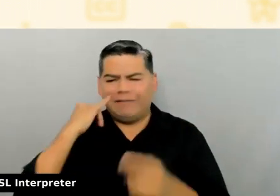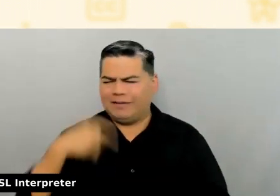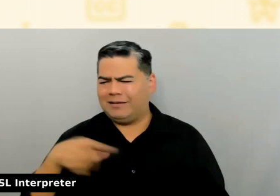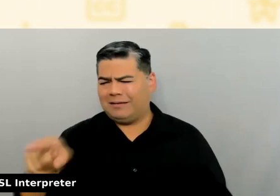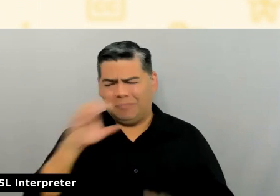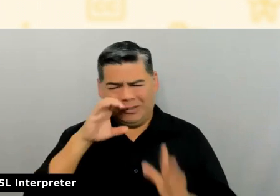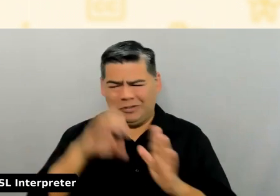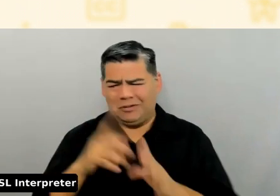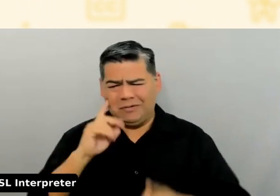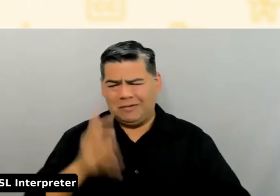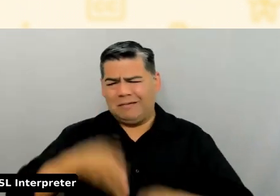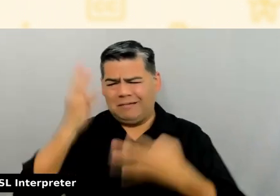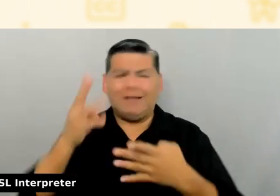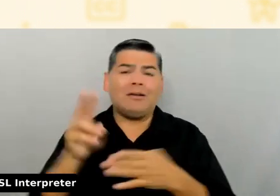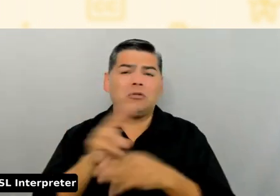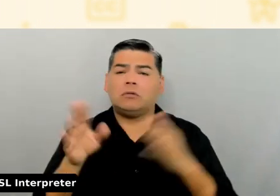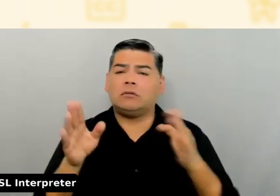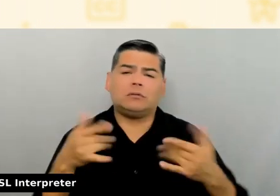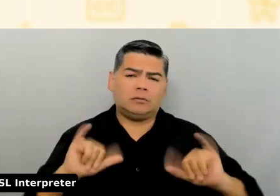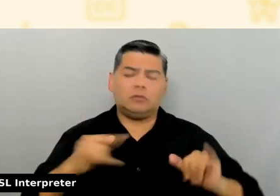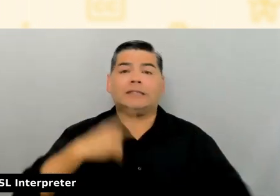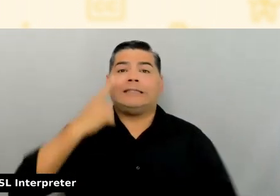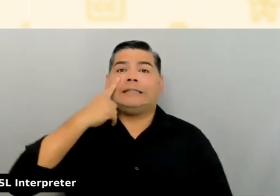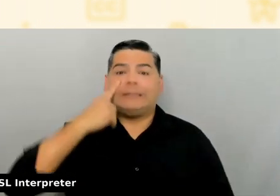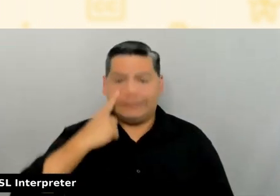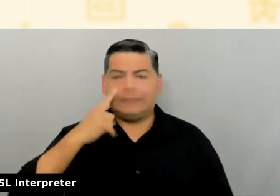can still see the call to action.